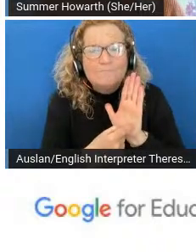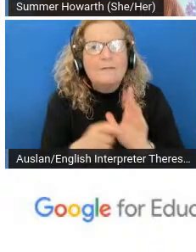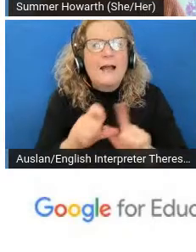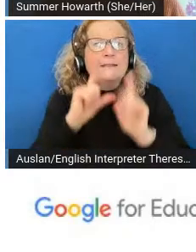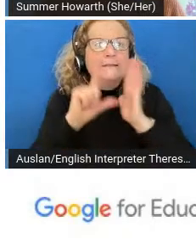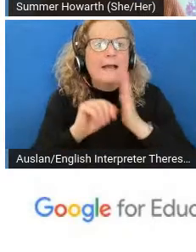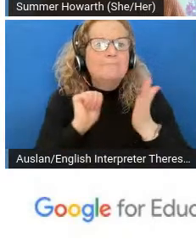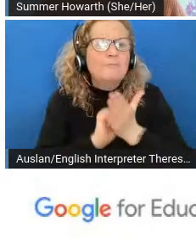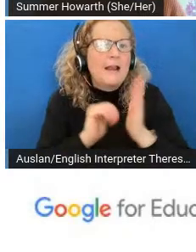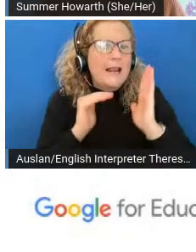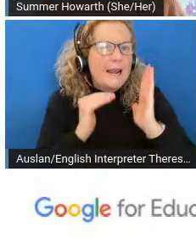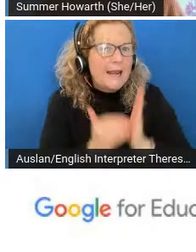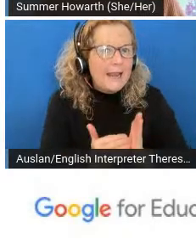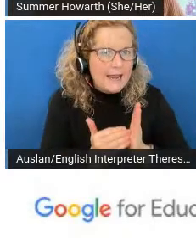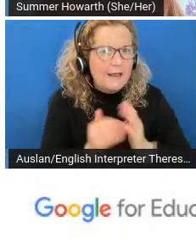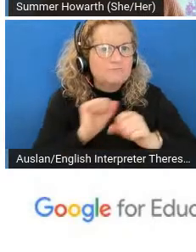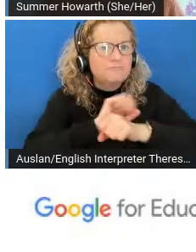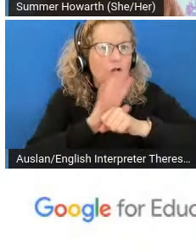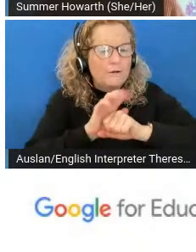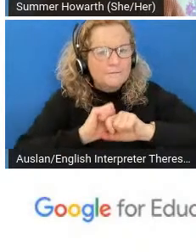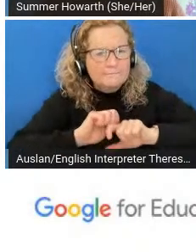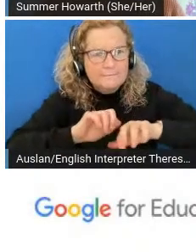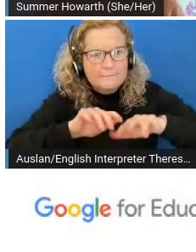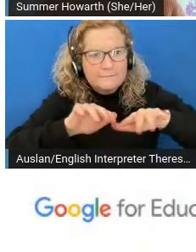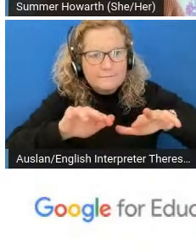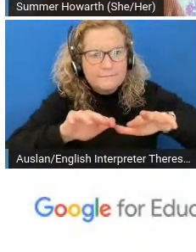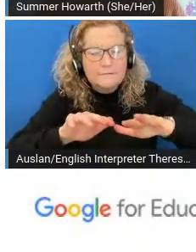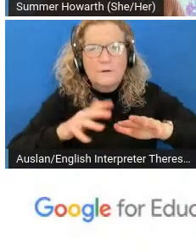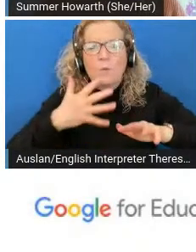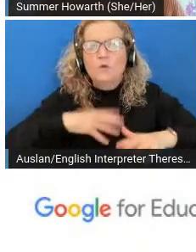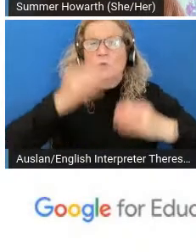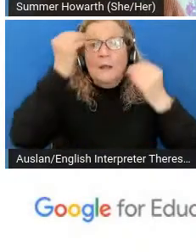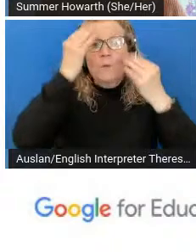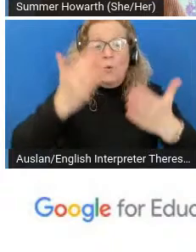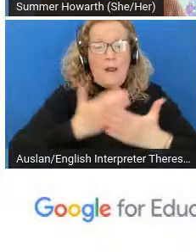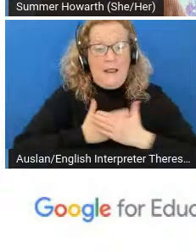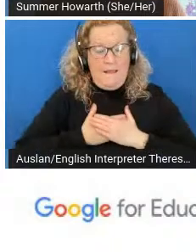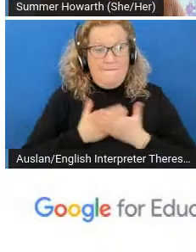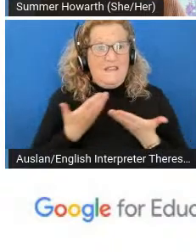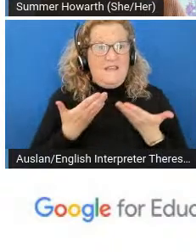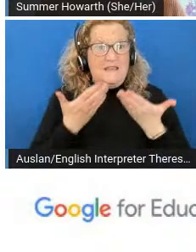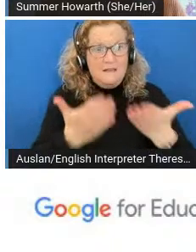we are throwing all of our love and support up there in these